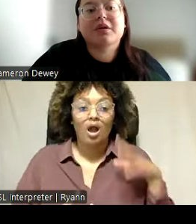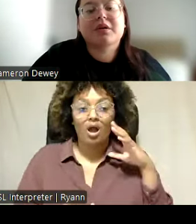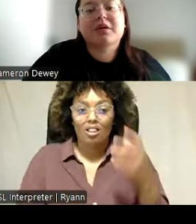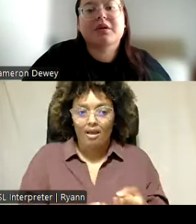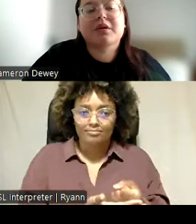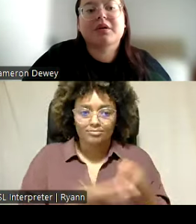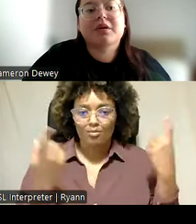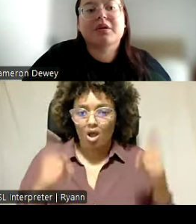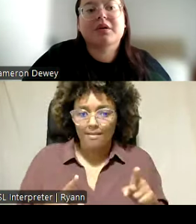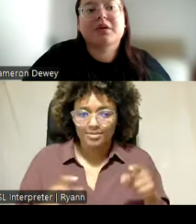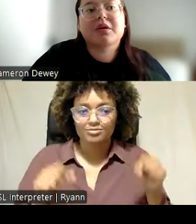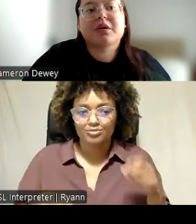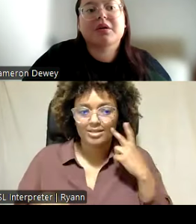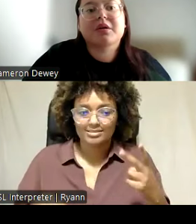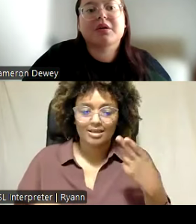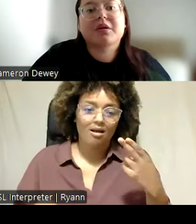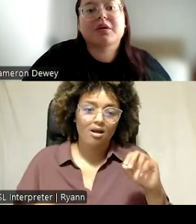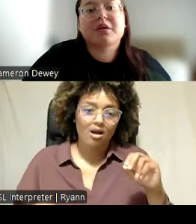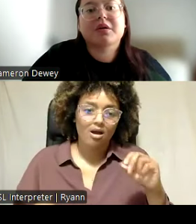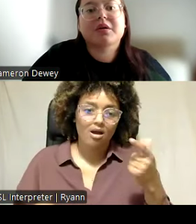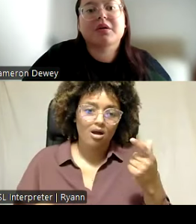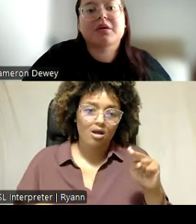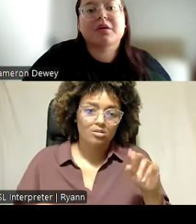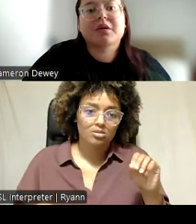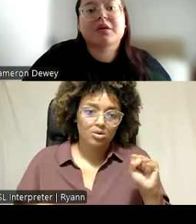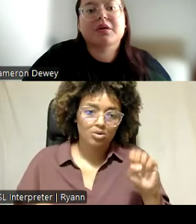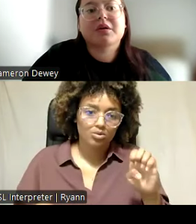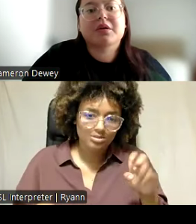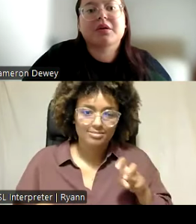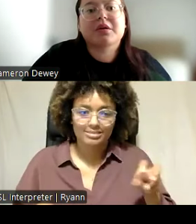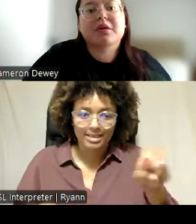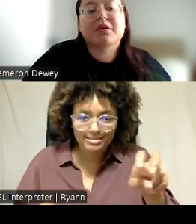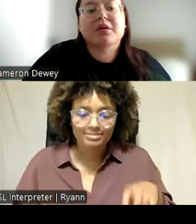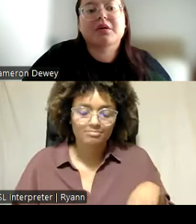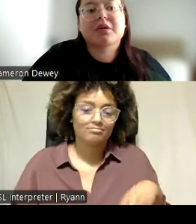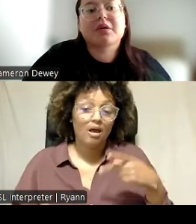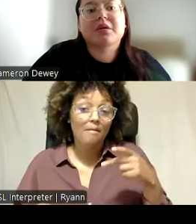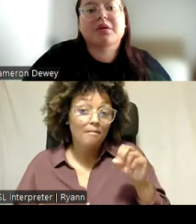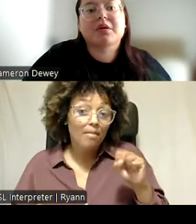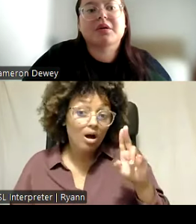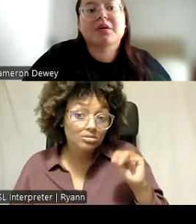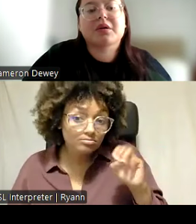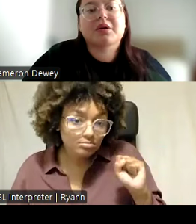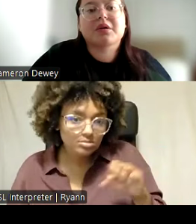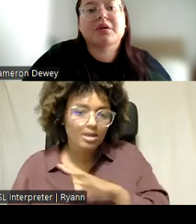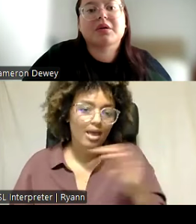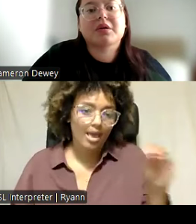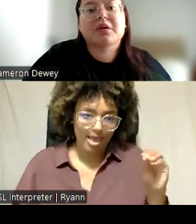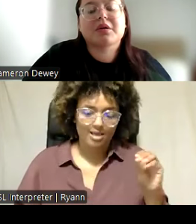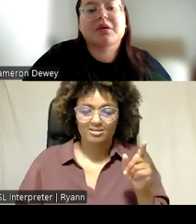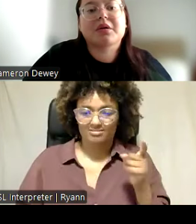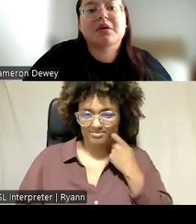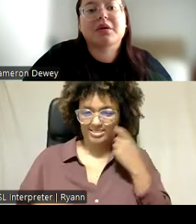I believe, hognose snakes, possums, and impalas. And you might be wondering, why are we talking